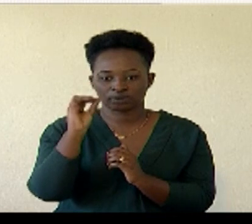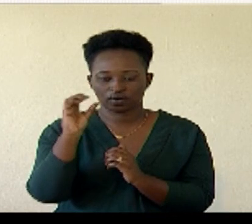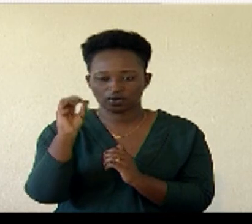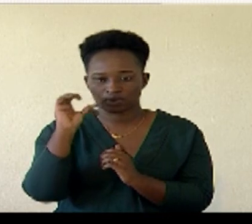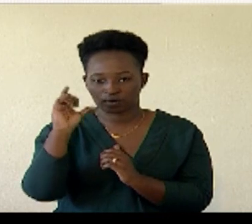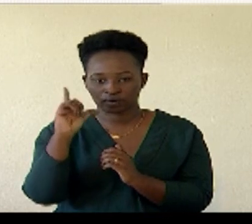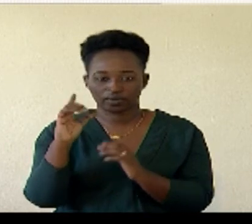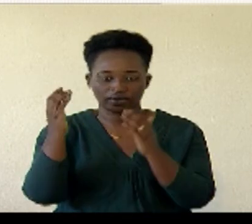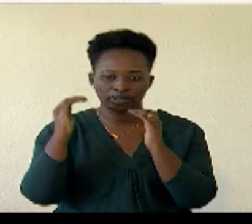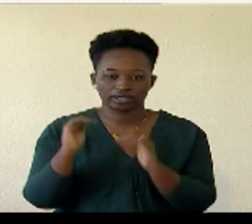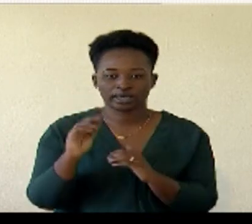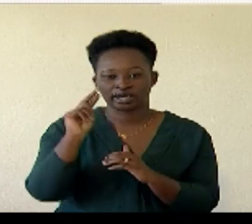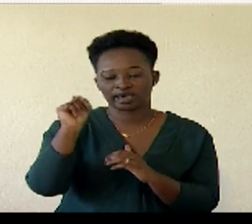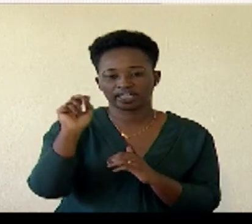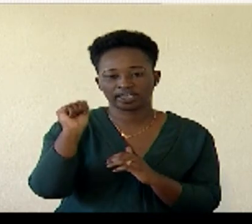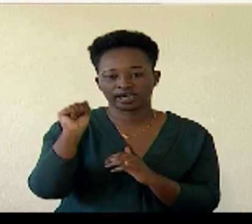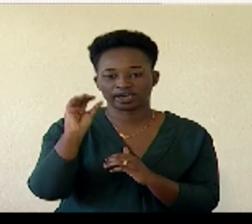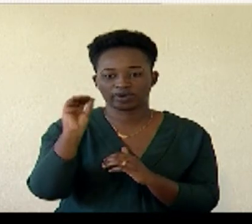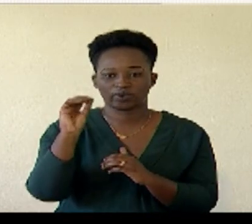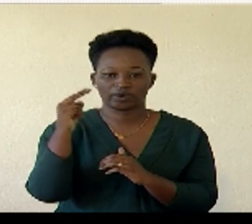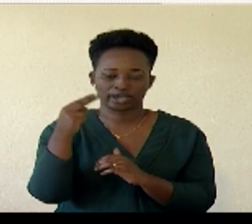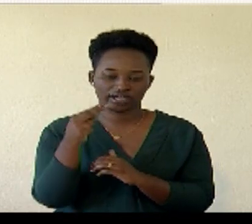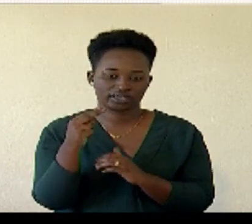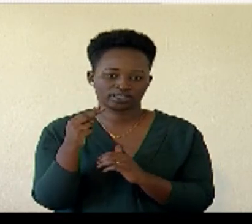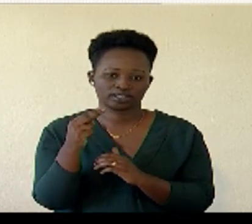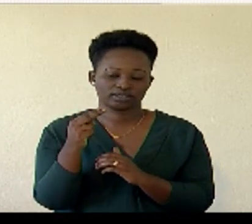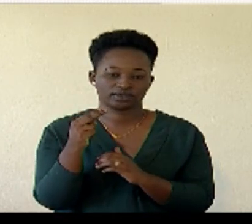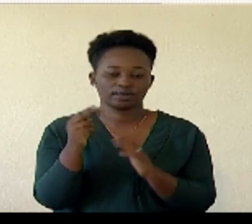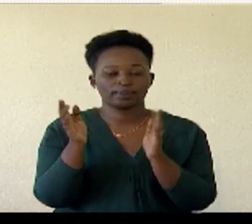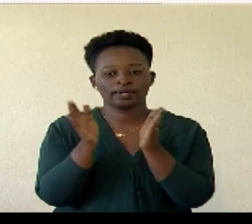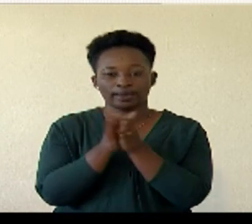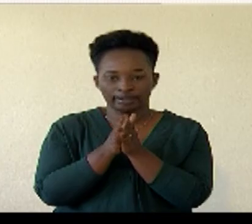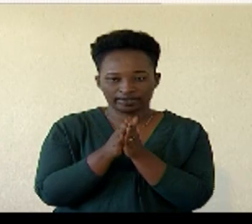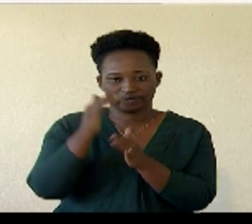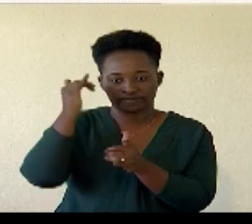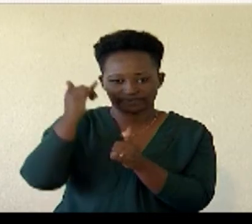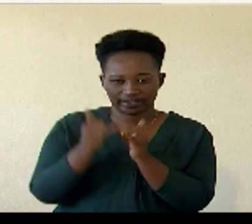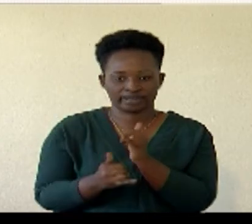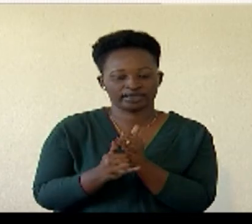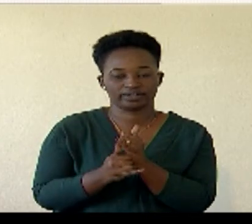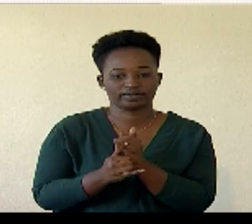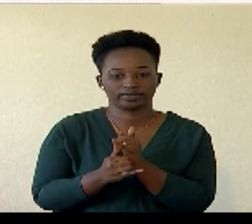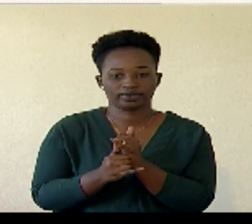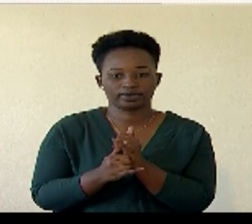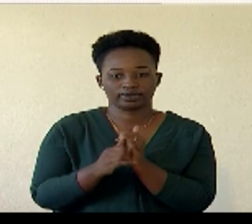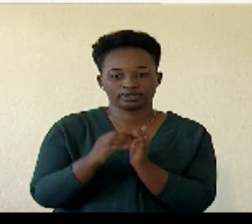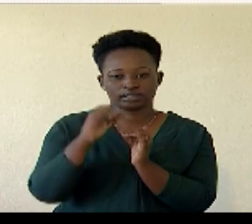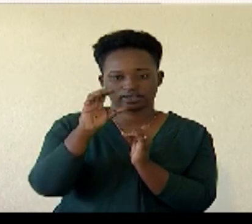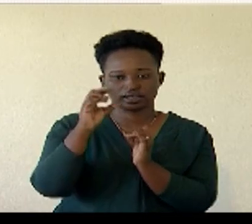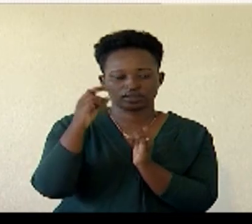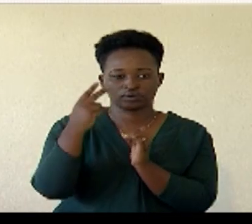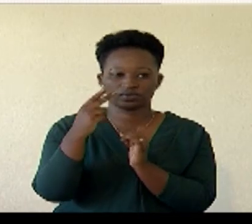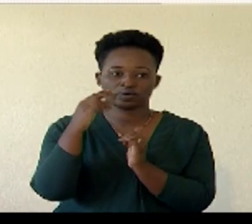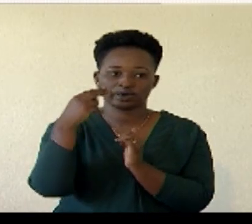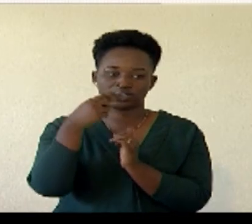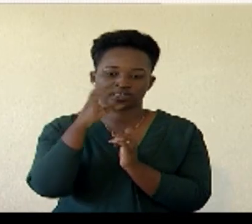and hydrogen chloride and hydrogen in presence of acid, and then finally sodium hydroxide. That's the